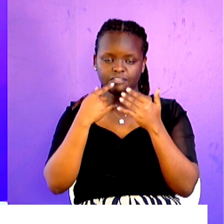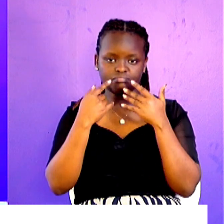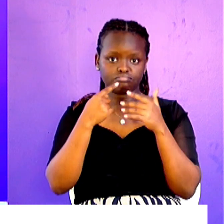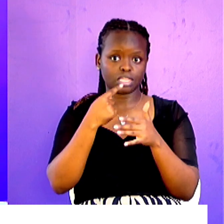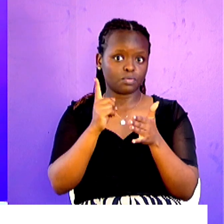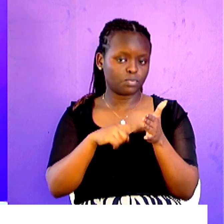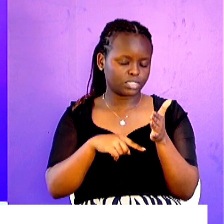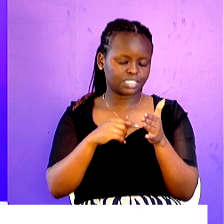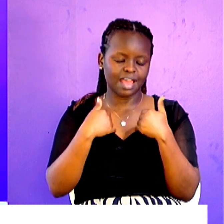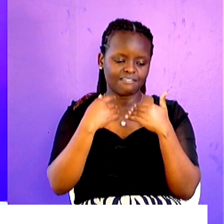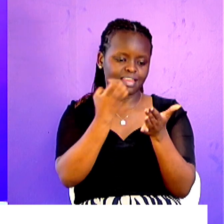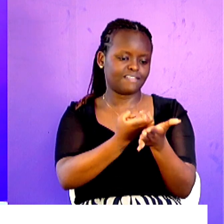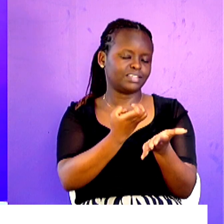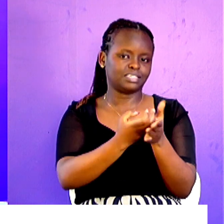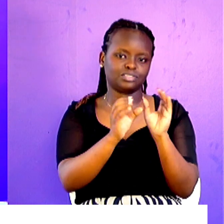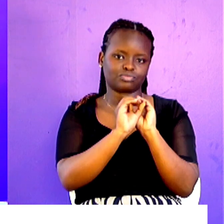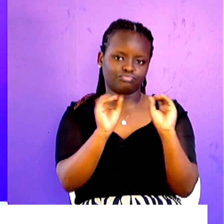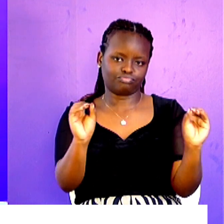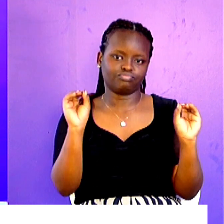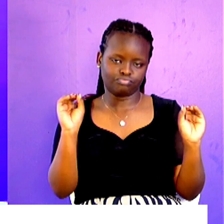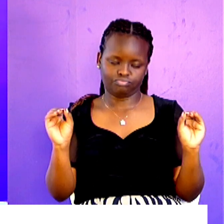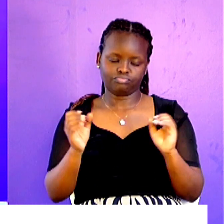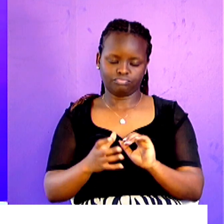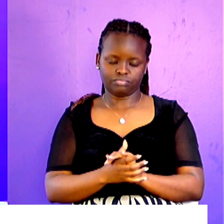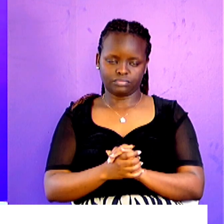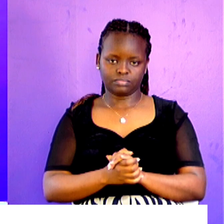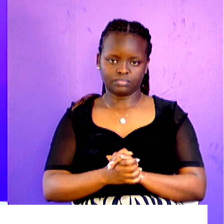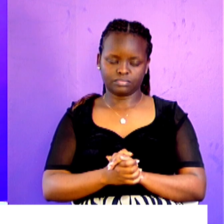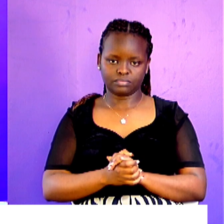evidence linking him to the incident.